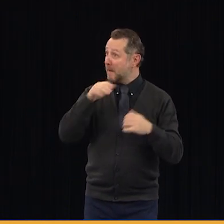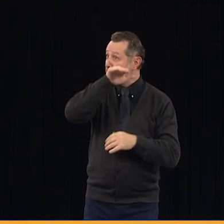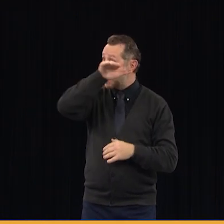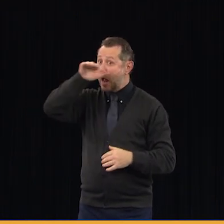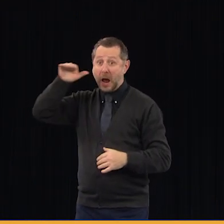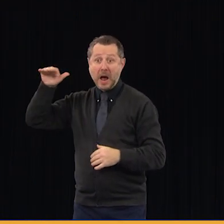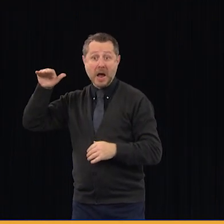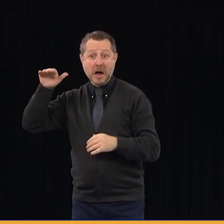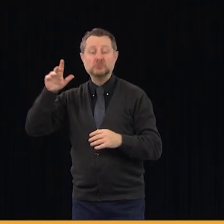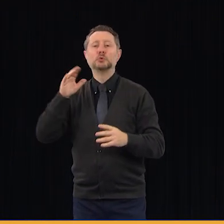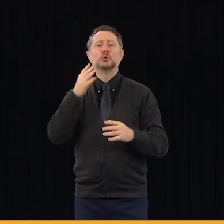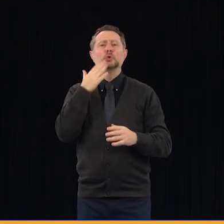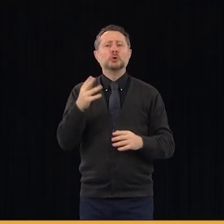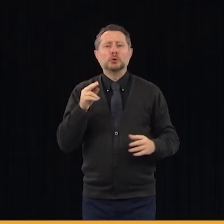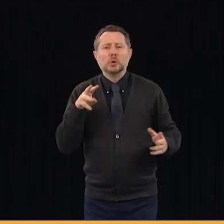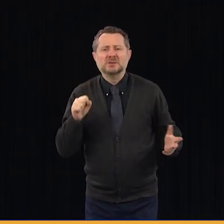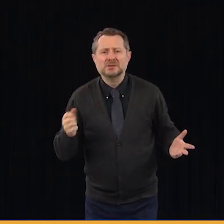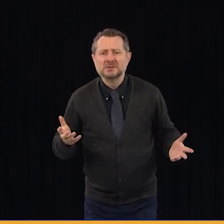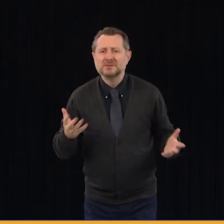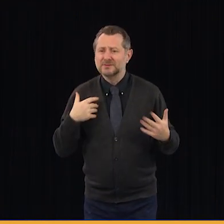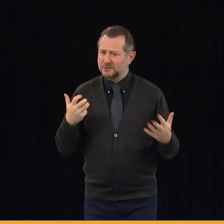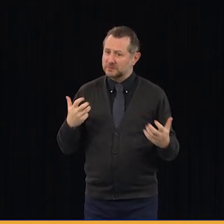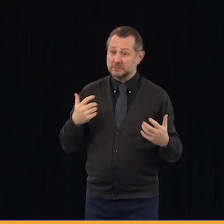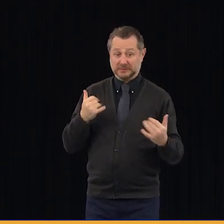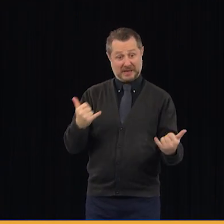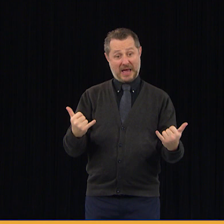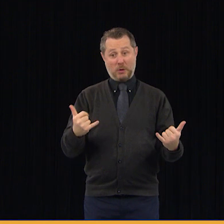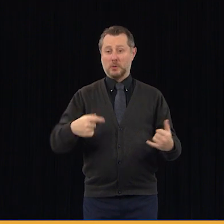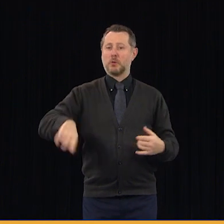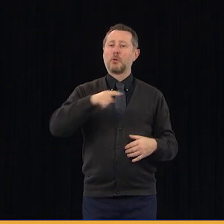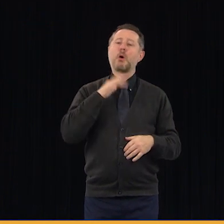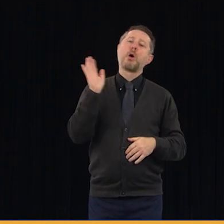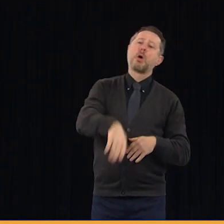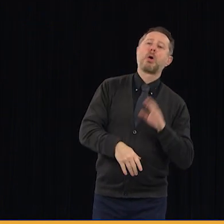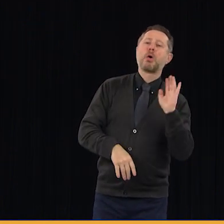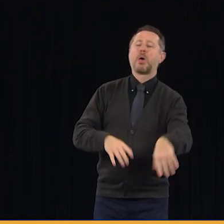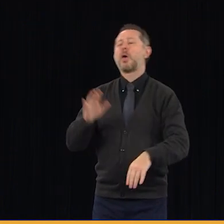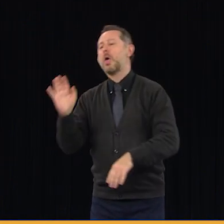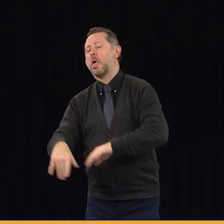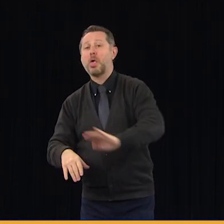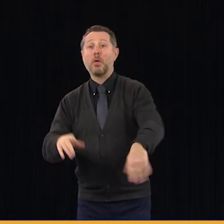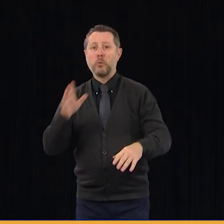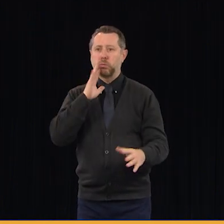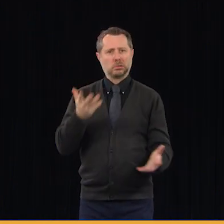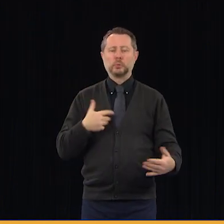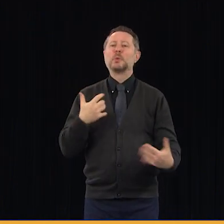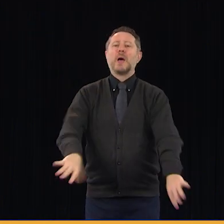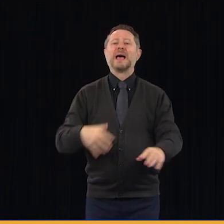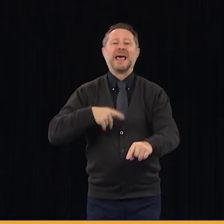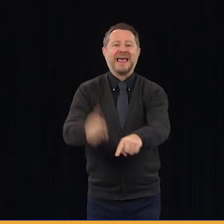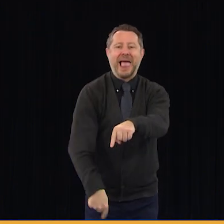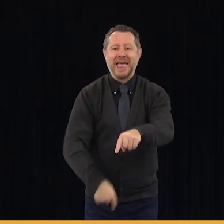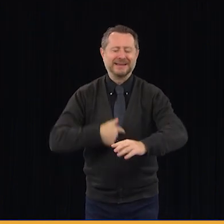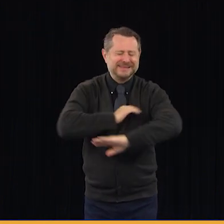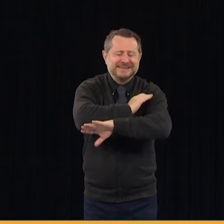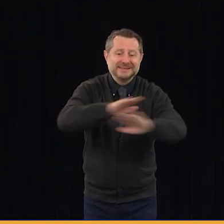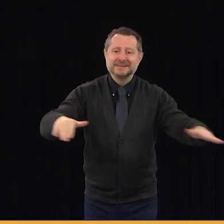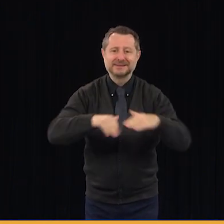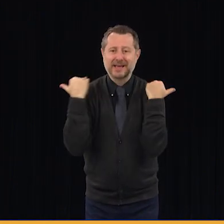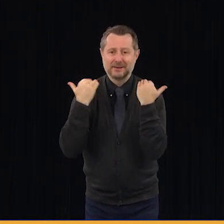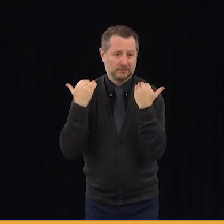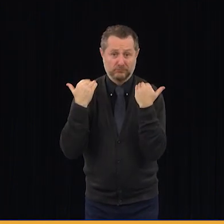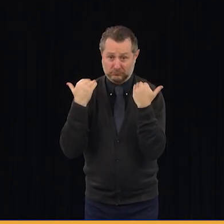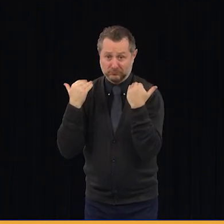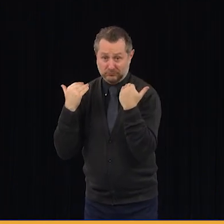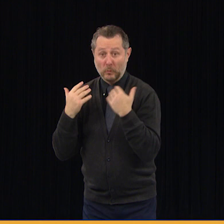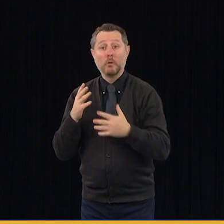good news. Well, now I can relax. No, you can't relax. The flattening of the curve last night happened because